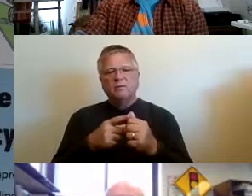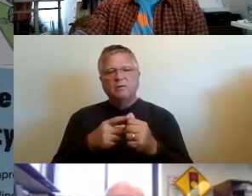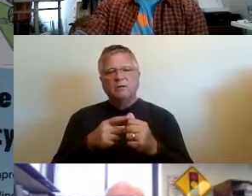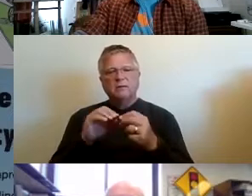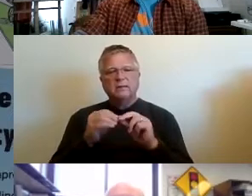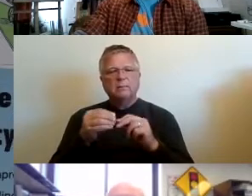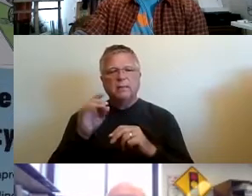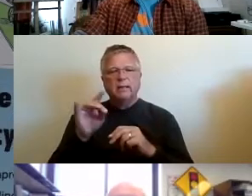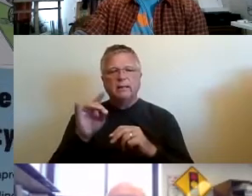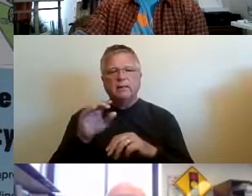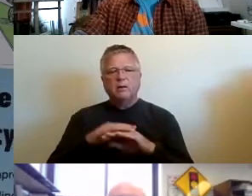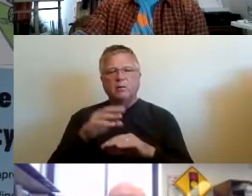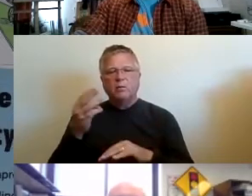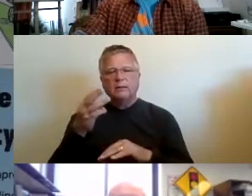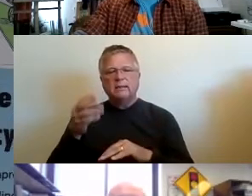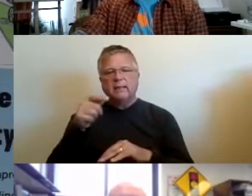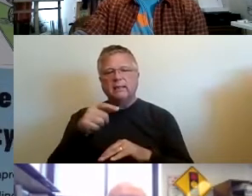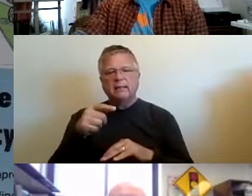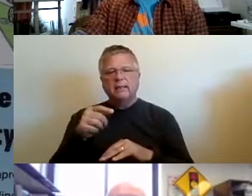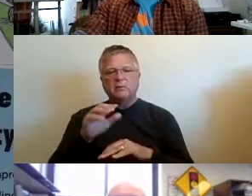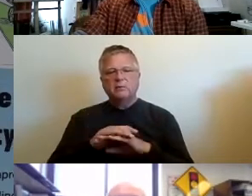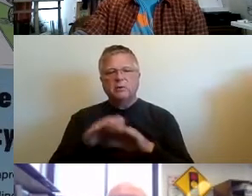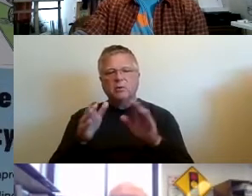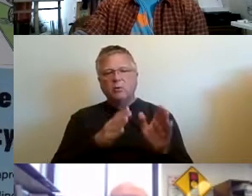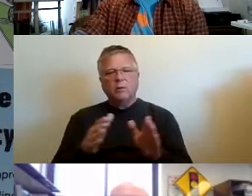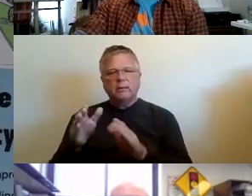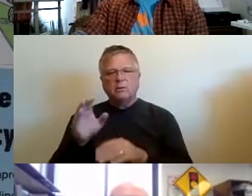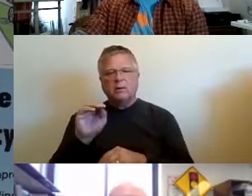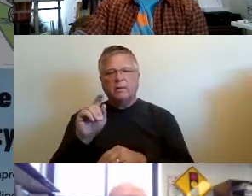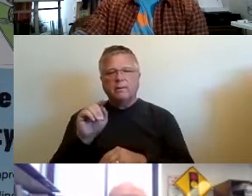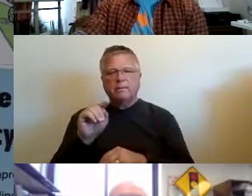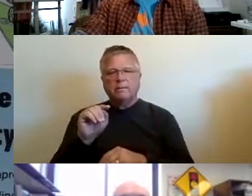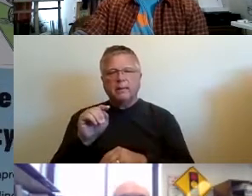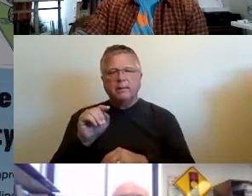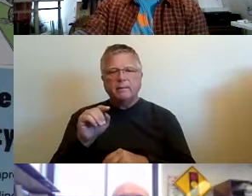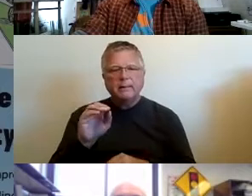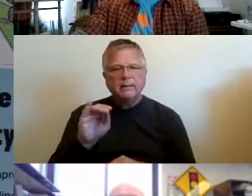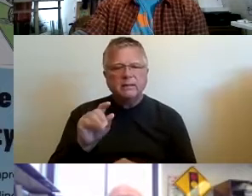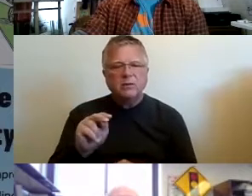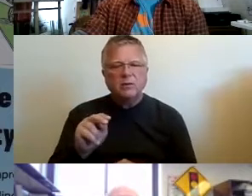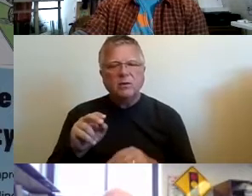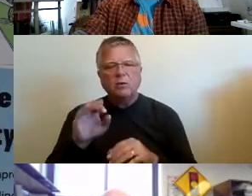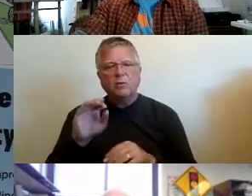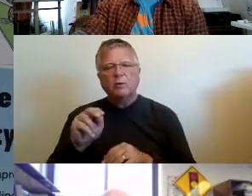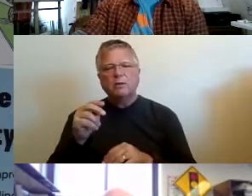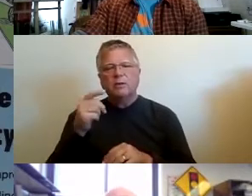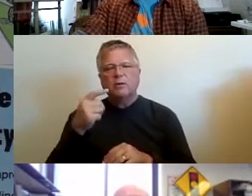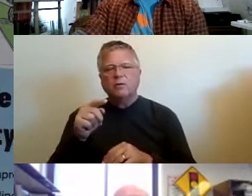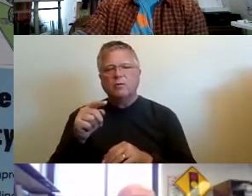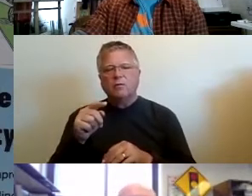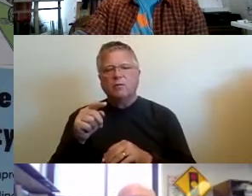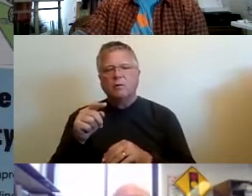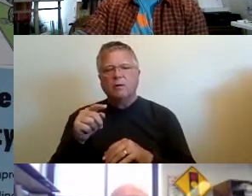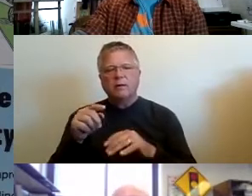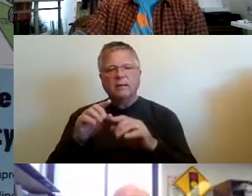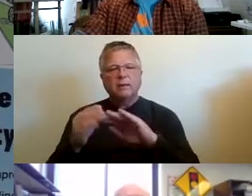on Wednesday. This meeting was arranged by Manchester Citizen Corporation for the Greening America's Communities. That's where we